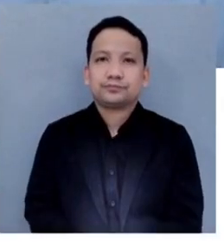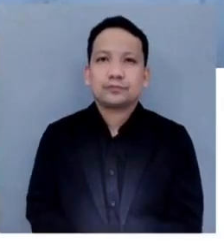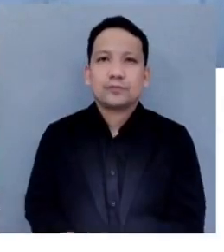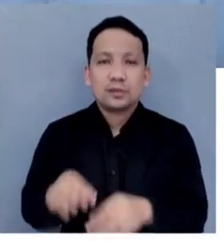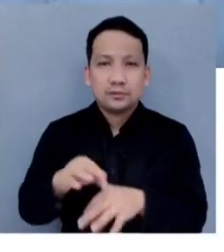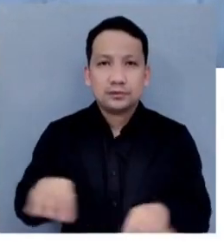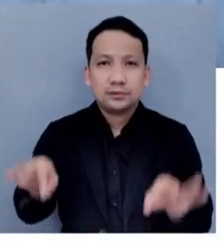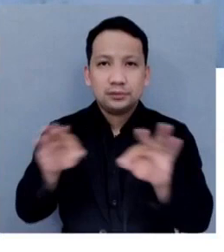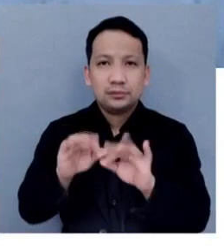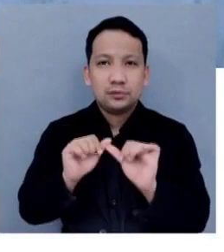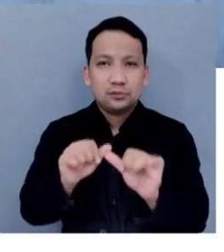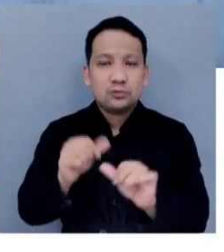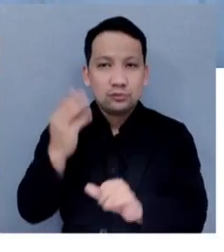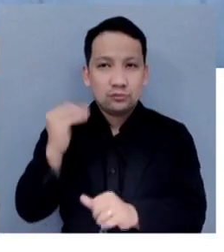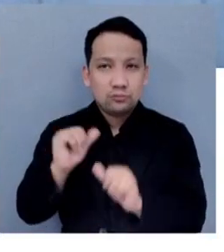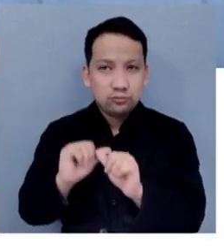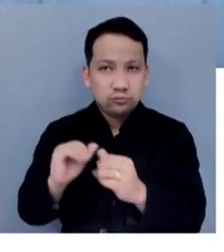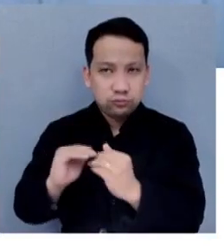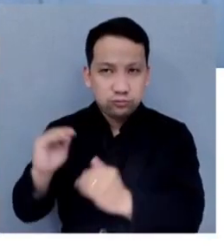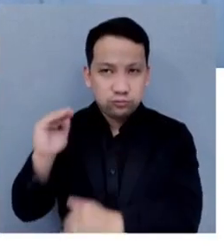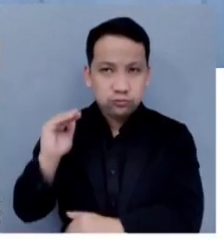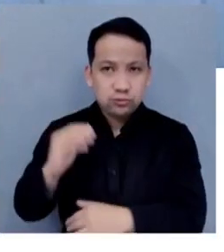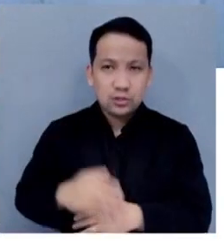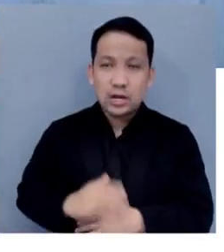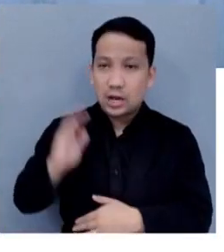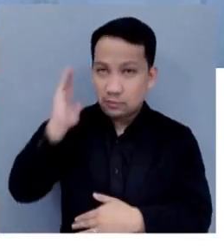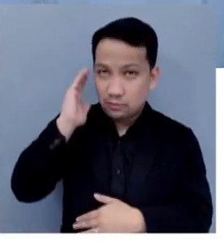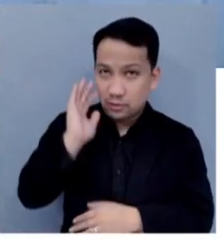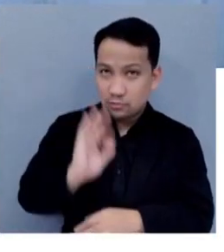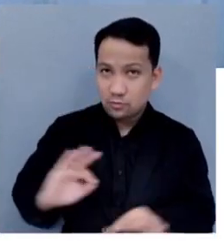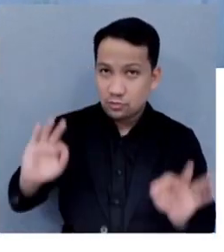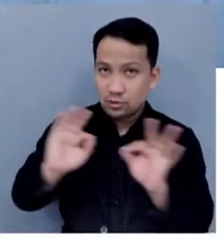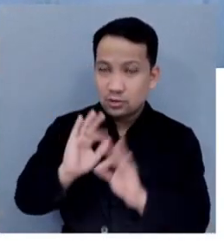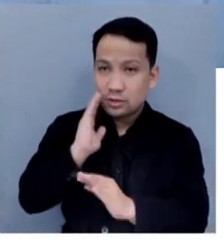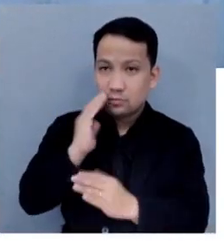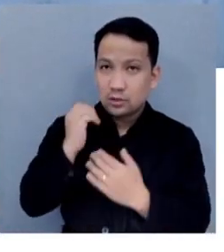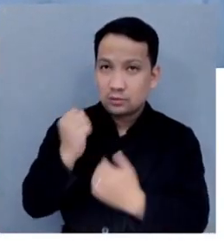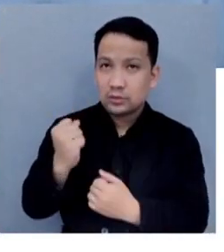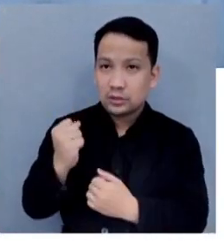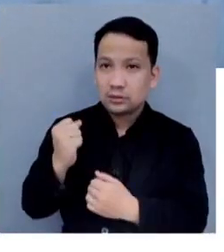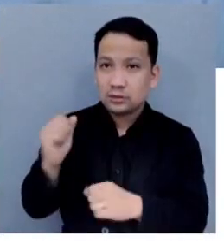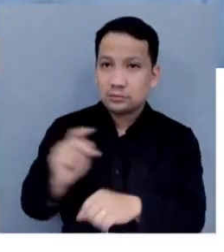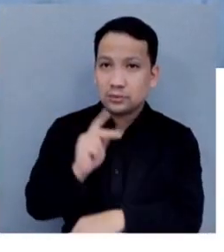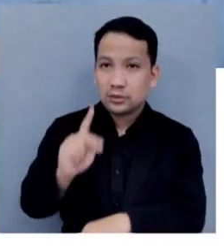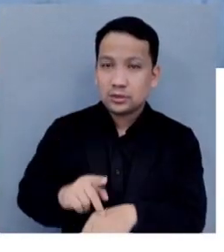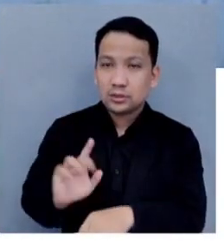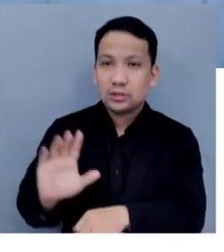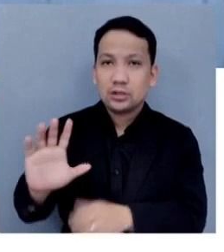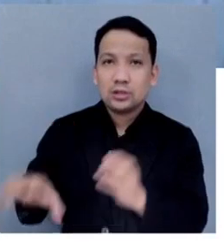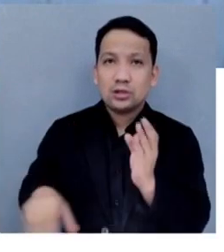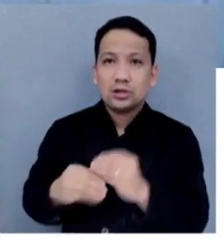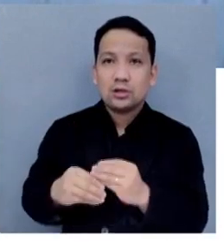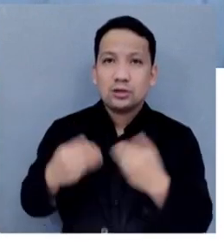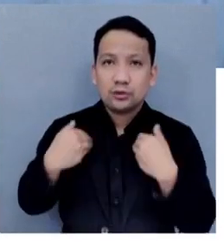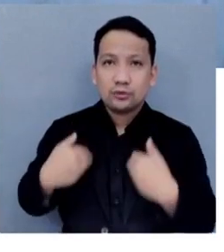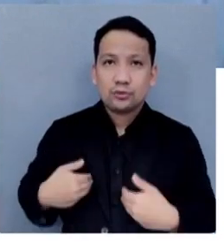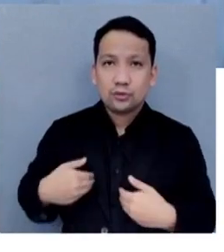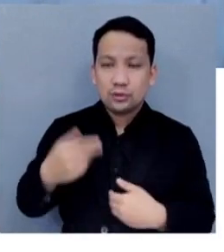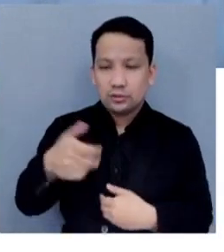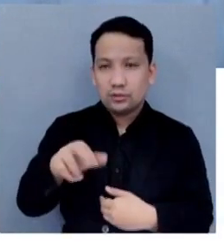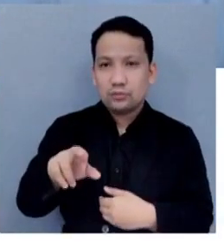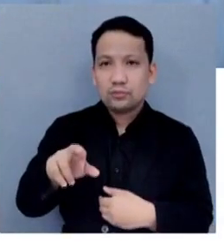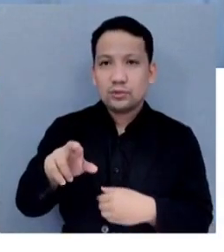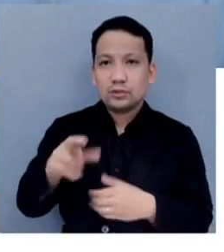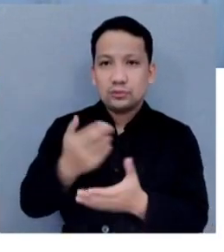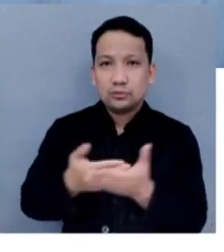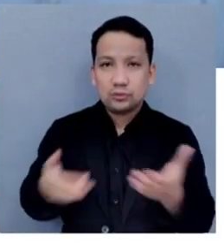dito is that alam natin na ang strength ng Pilipinas ay yung ating human resources. But we